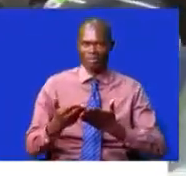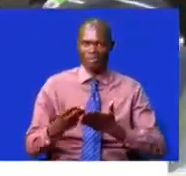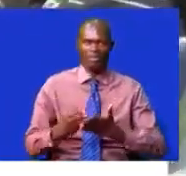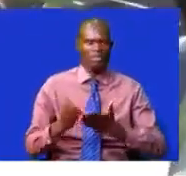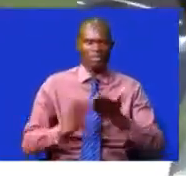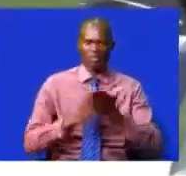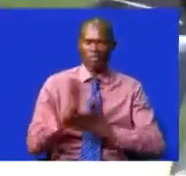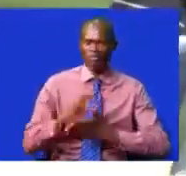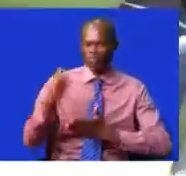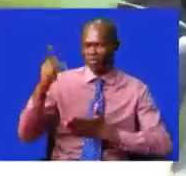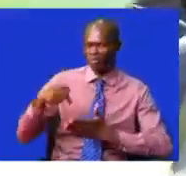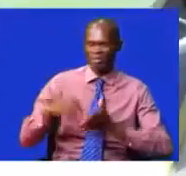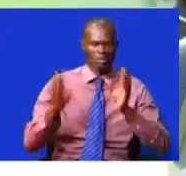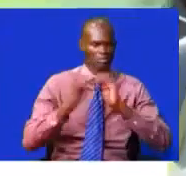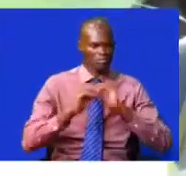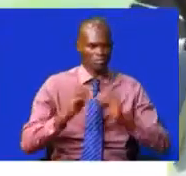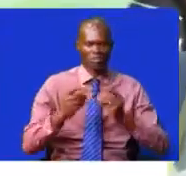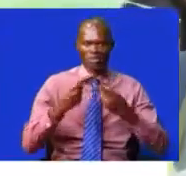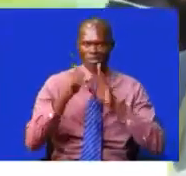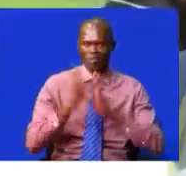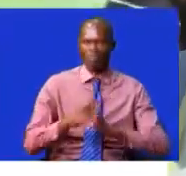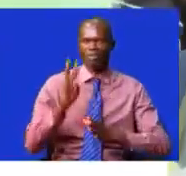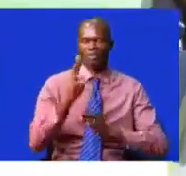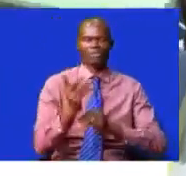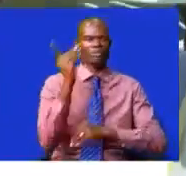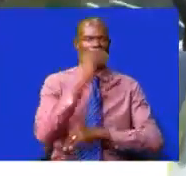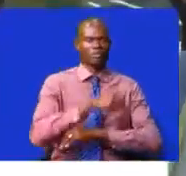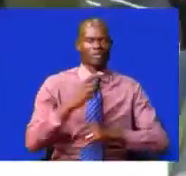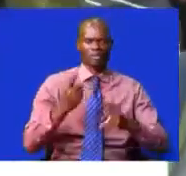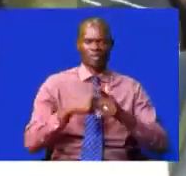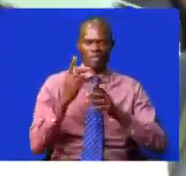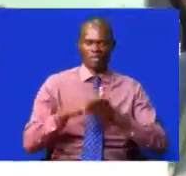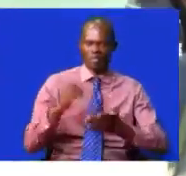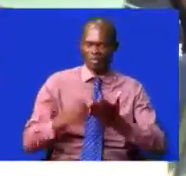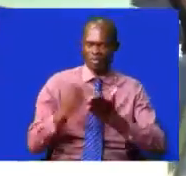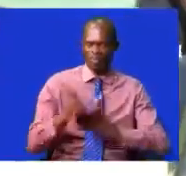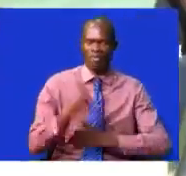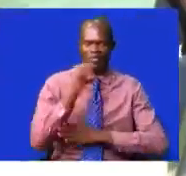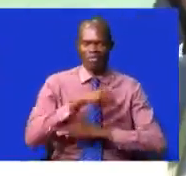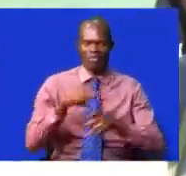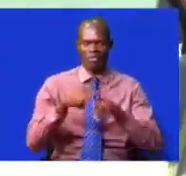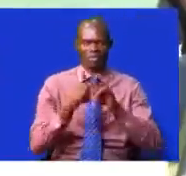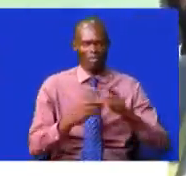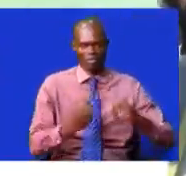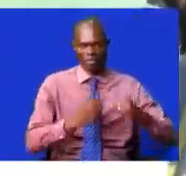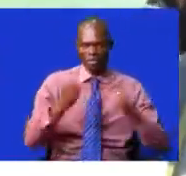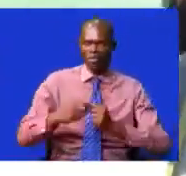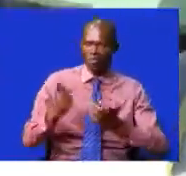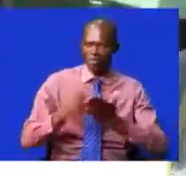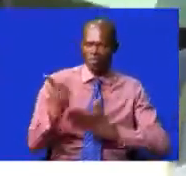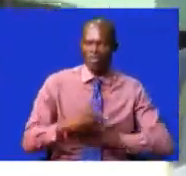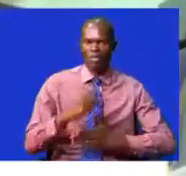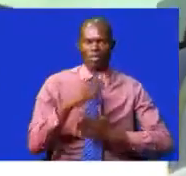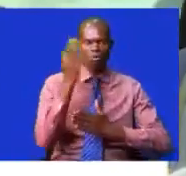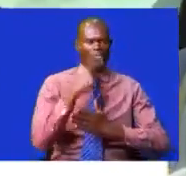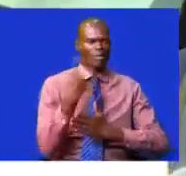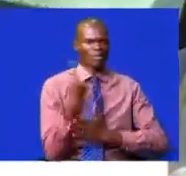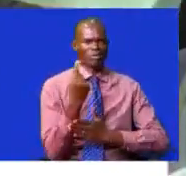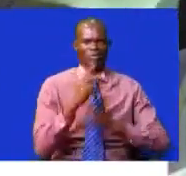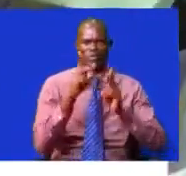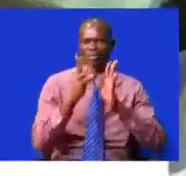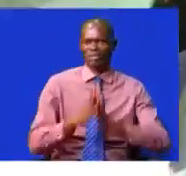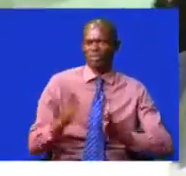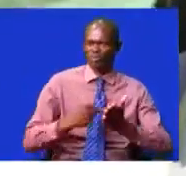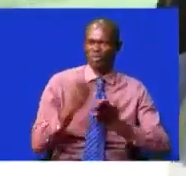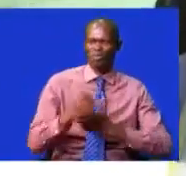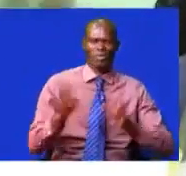M-Pesas. And after 2 days, their money were reflected. Omabei were paid. Why is it that Kisumu, Kisumu was not in